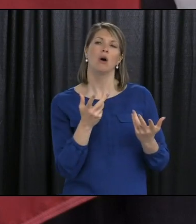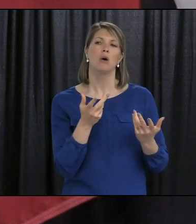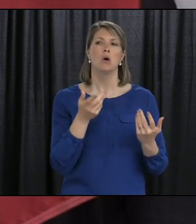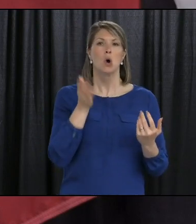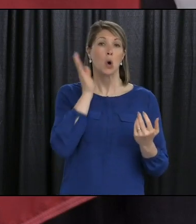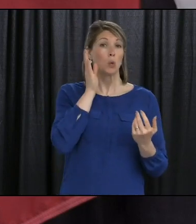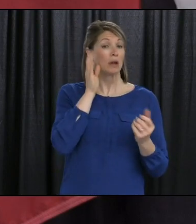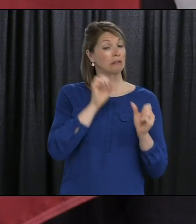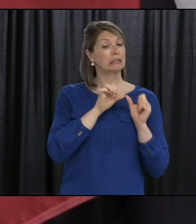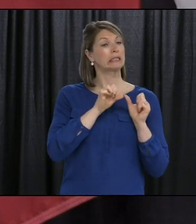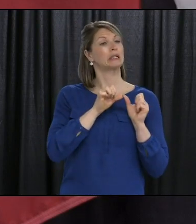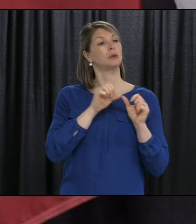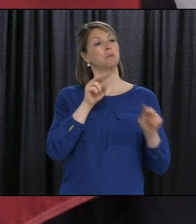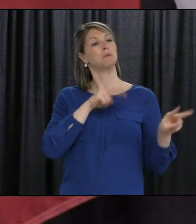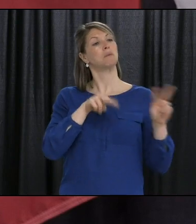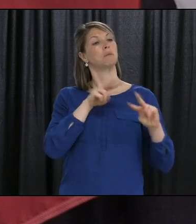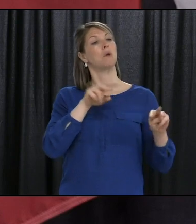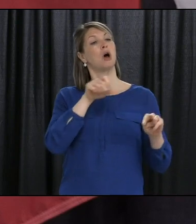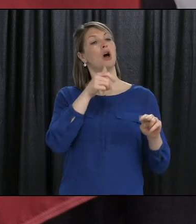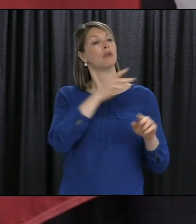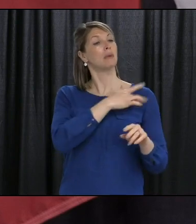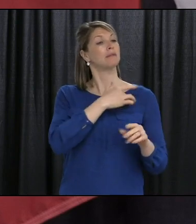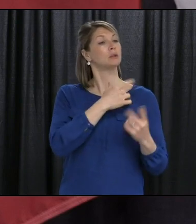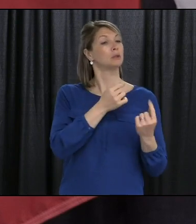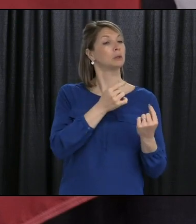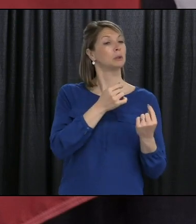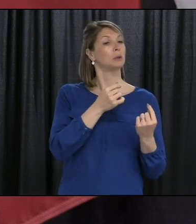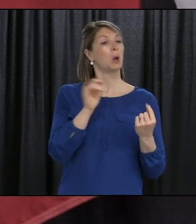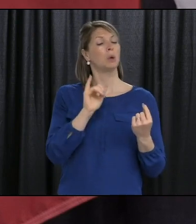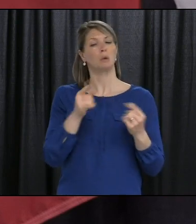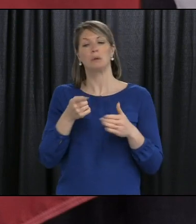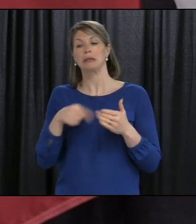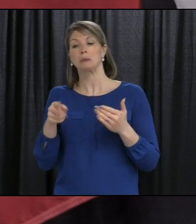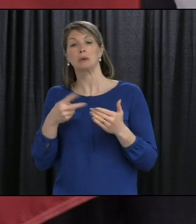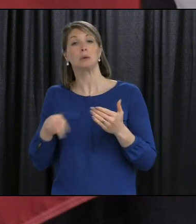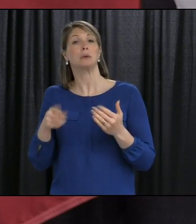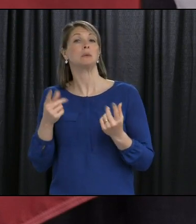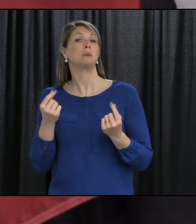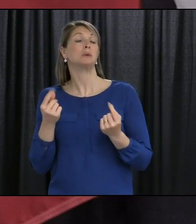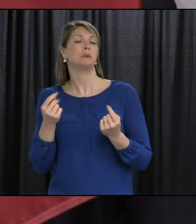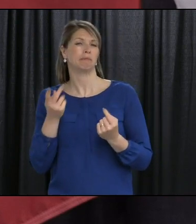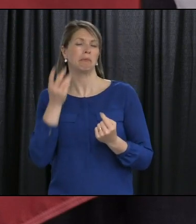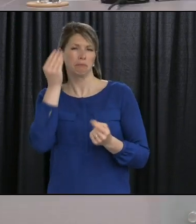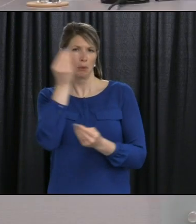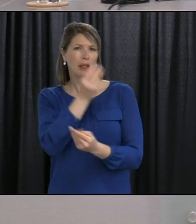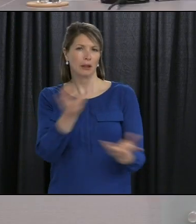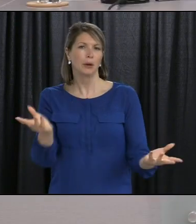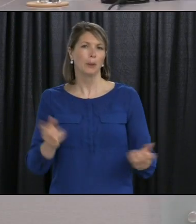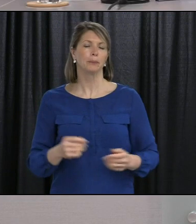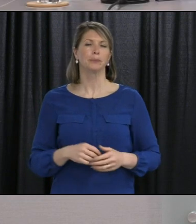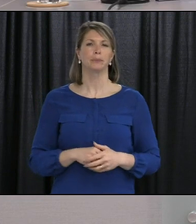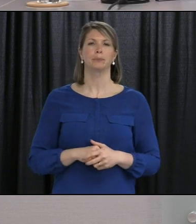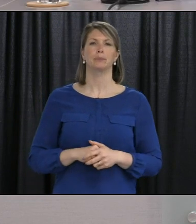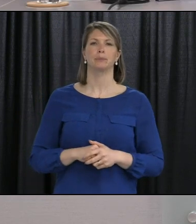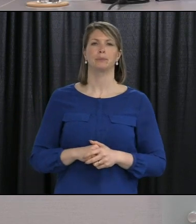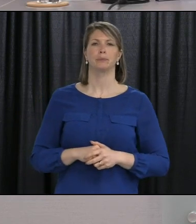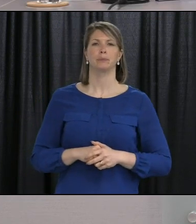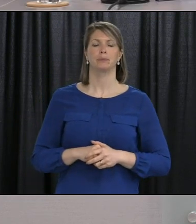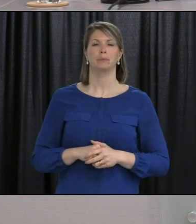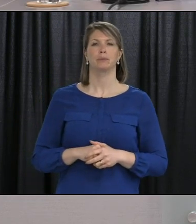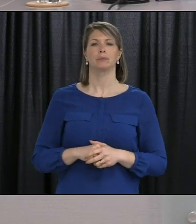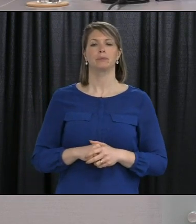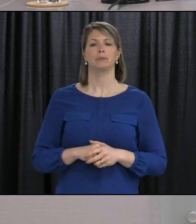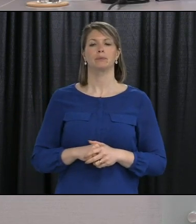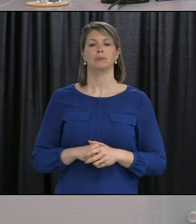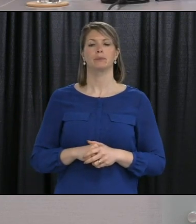we'll continue to monitor this and see what the next few weeks would look like. Thank you. And other jurisdictions have made